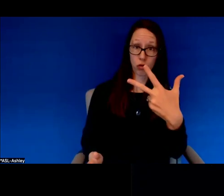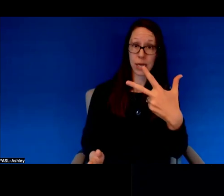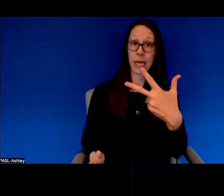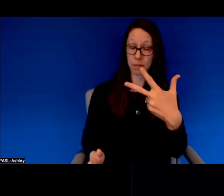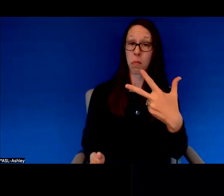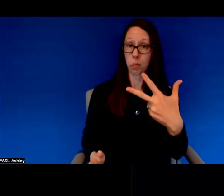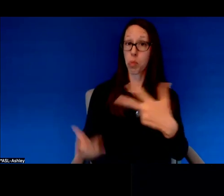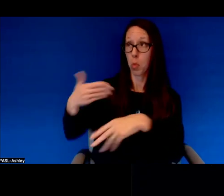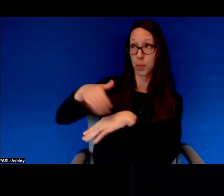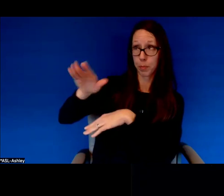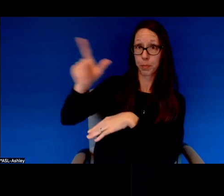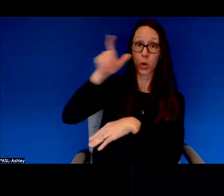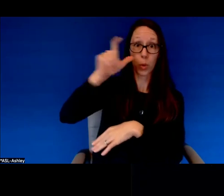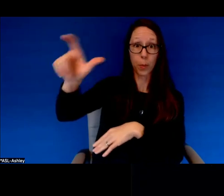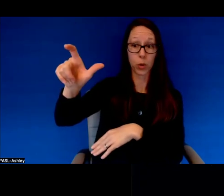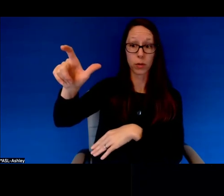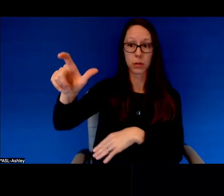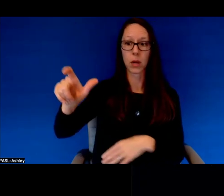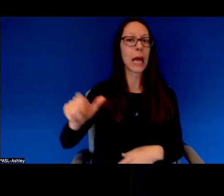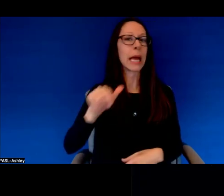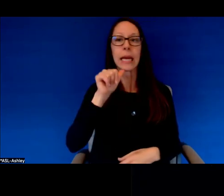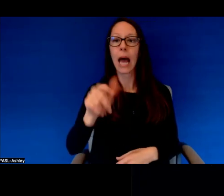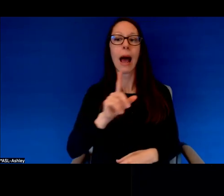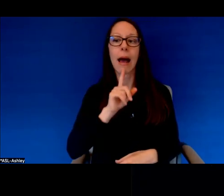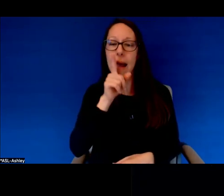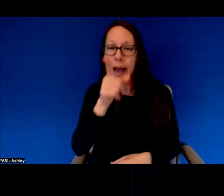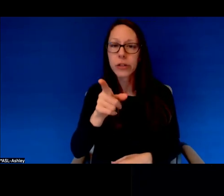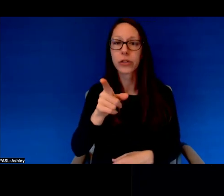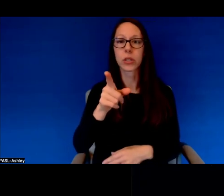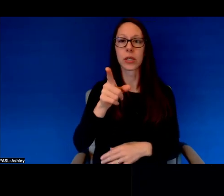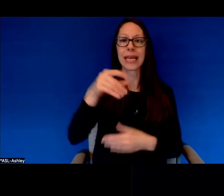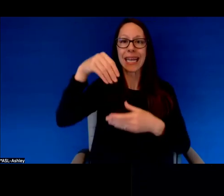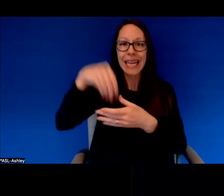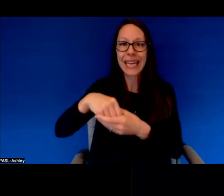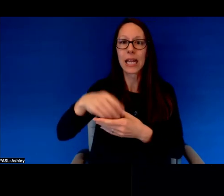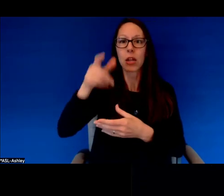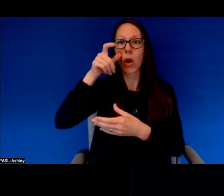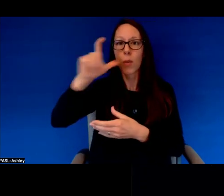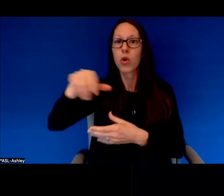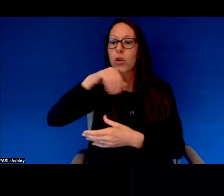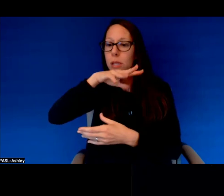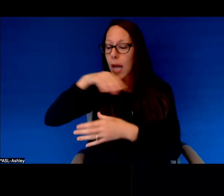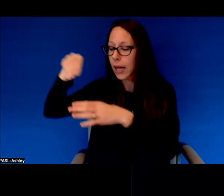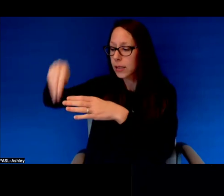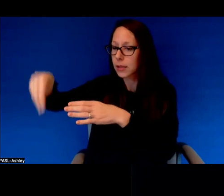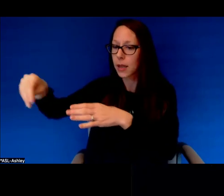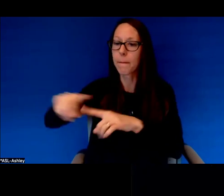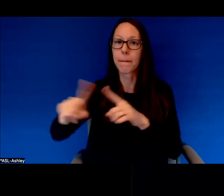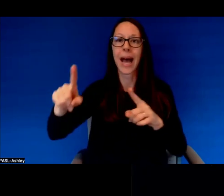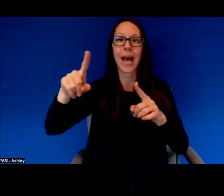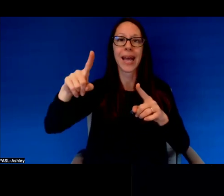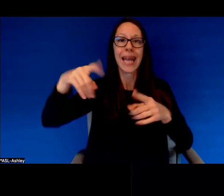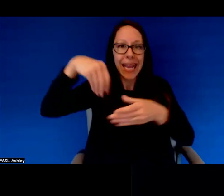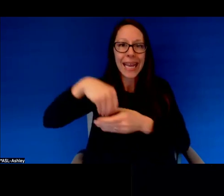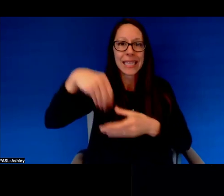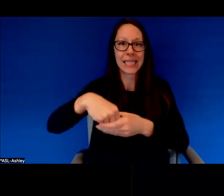moon on this mission. They won't be planted directly in the moon dust, but they will be inside of a box that is put on